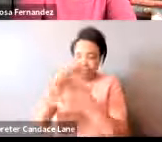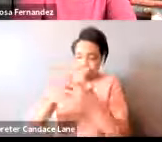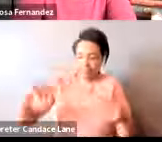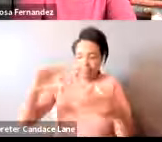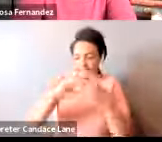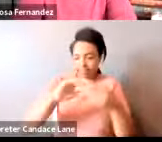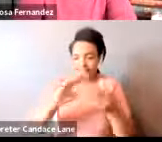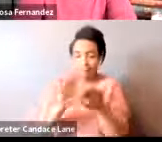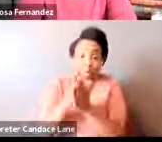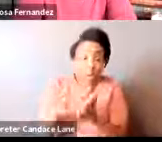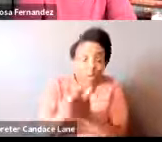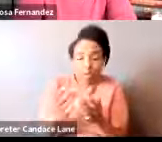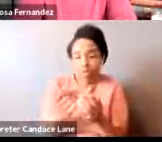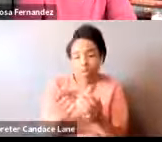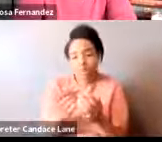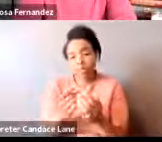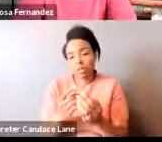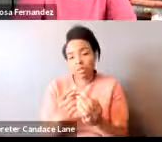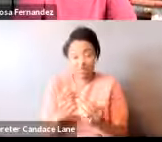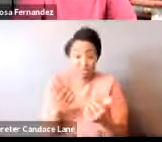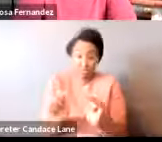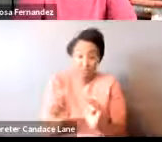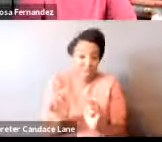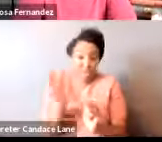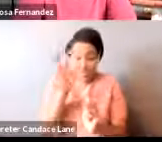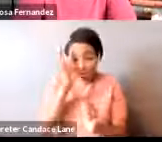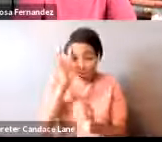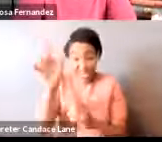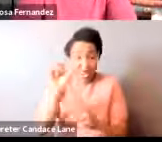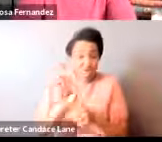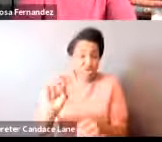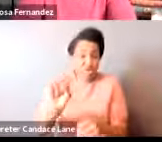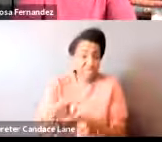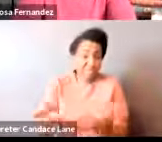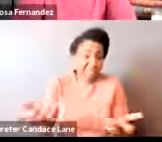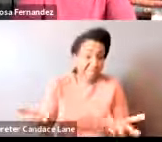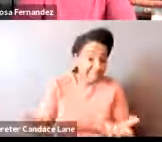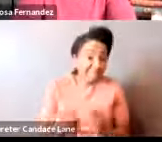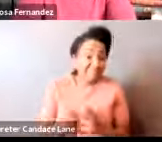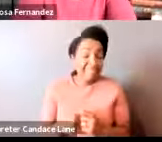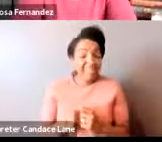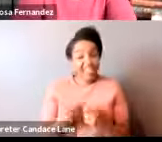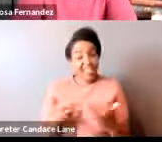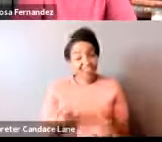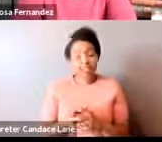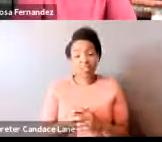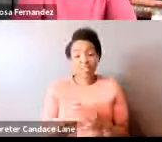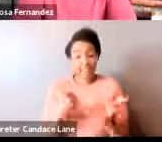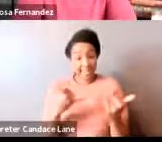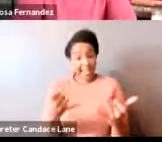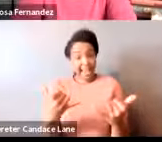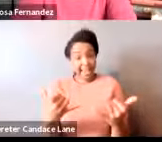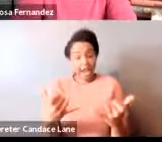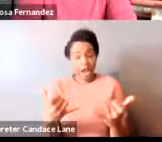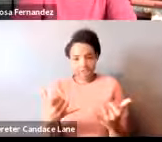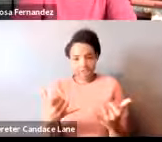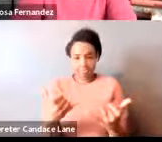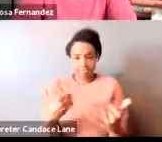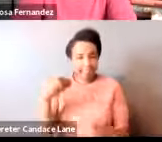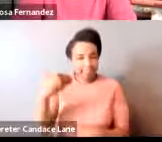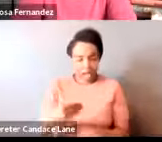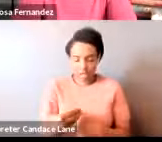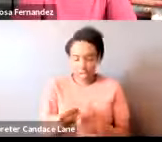got right in front of you to create work, right? That's it. And, now I'm getting into some type